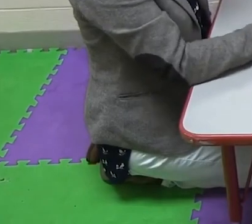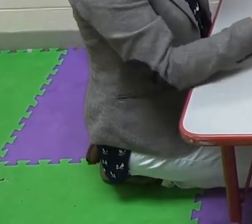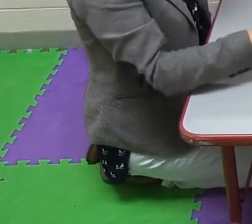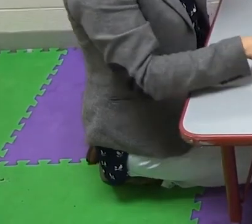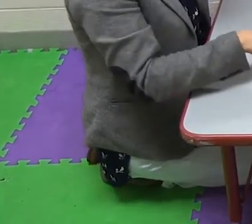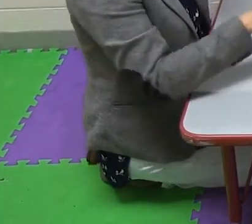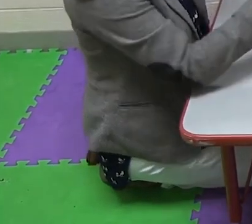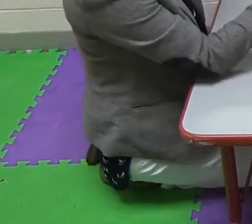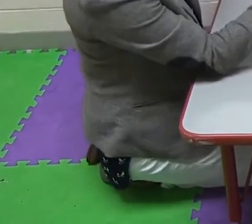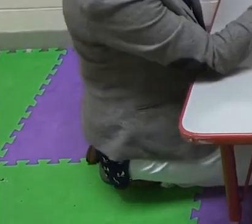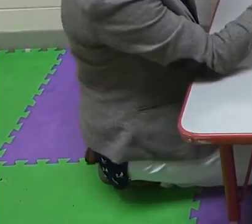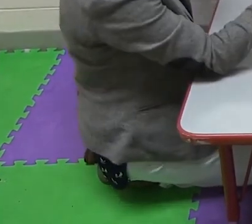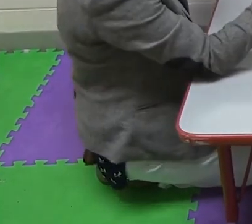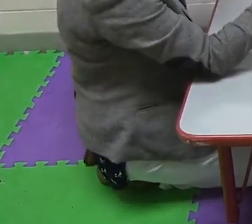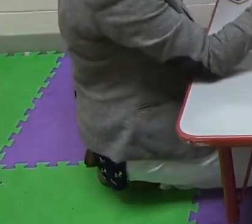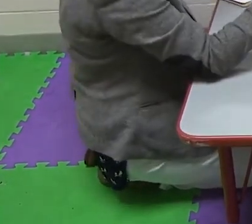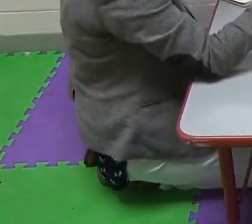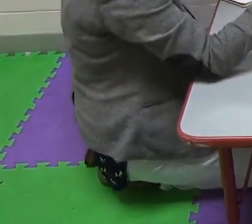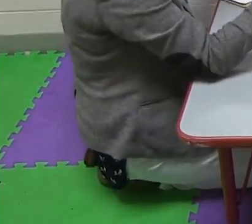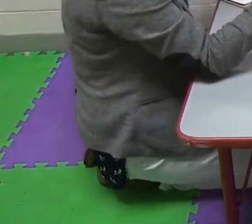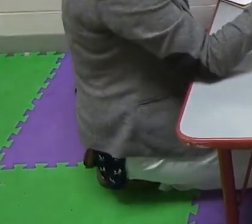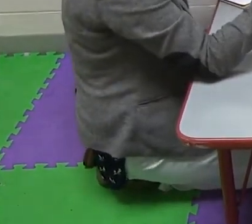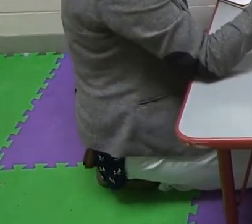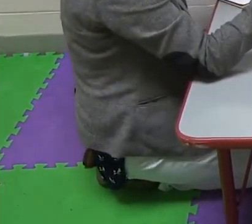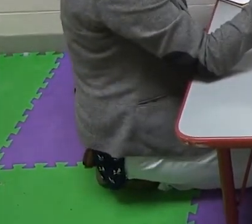Beep, beep, beep, beep.